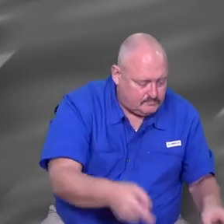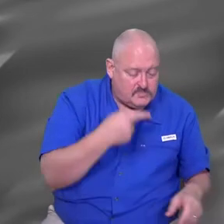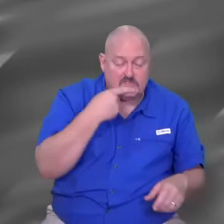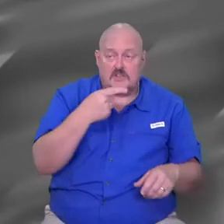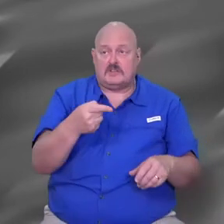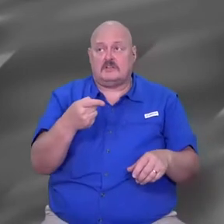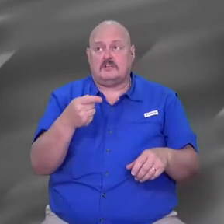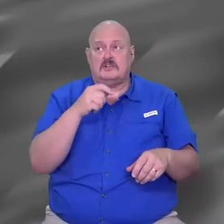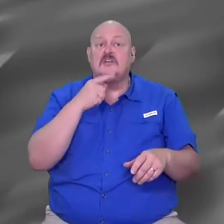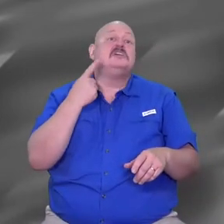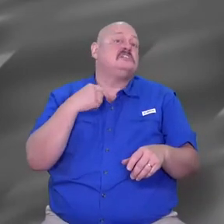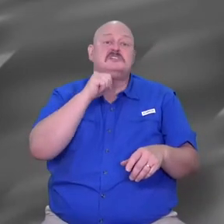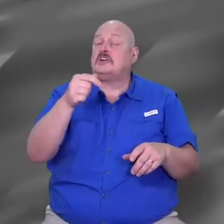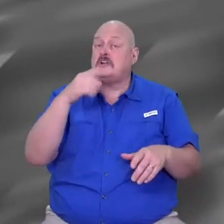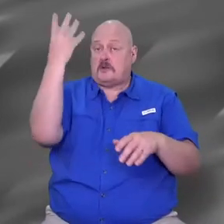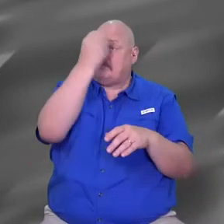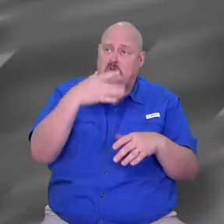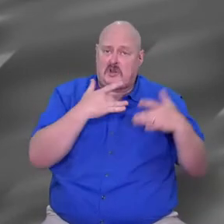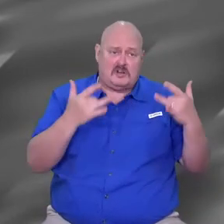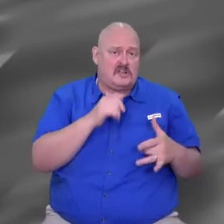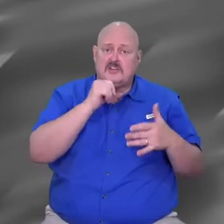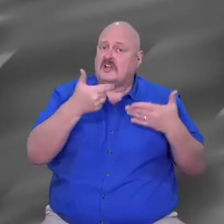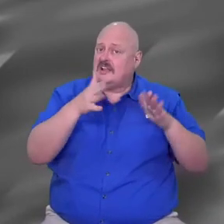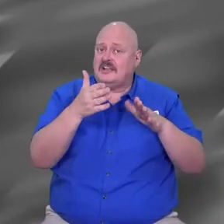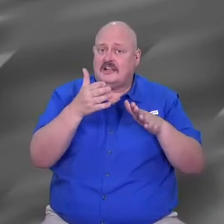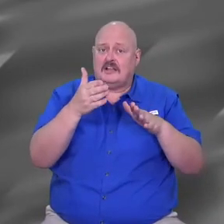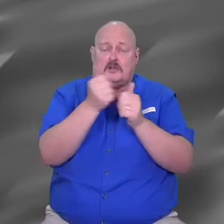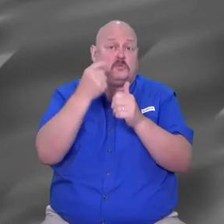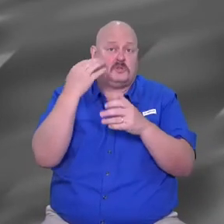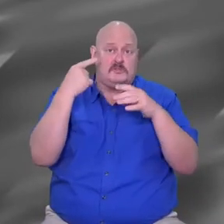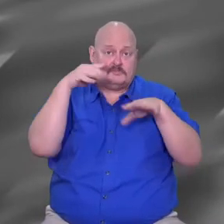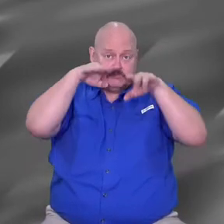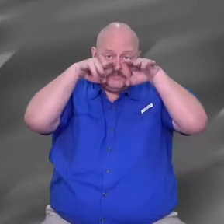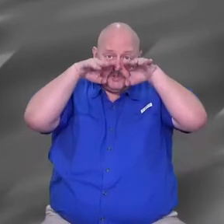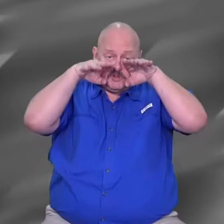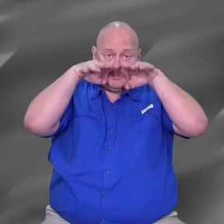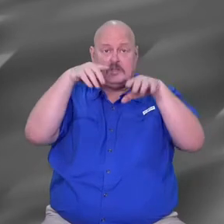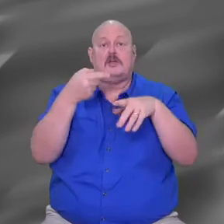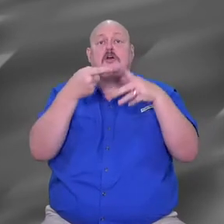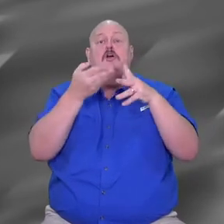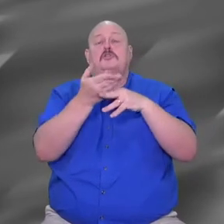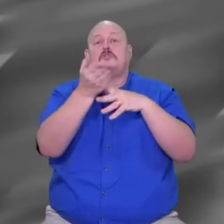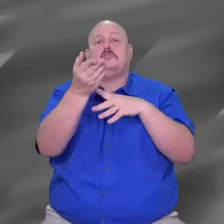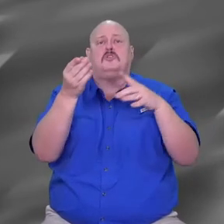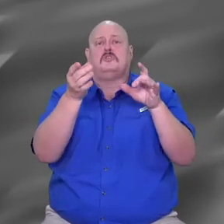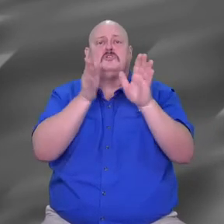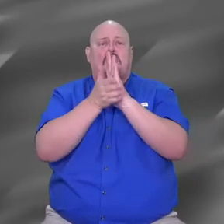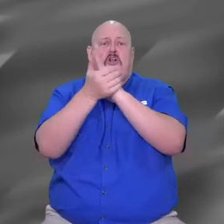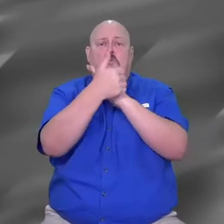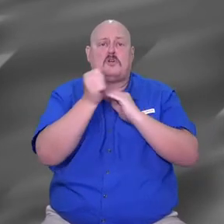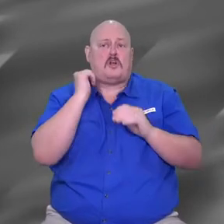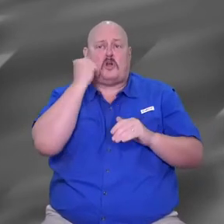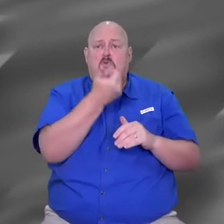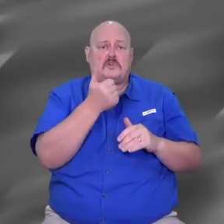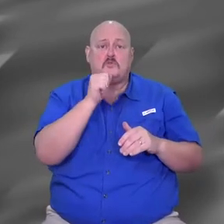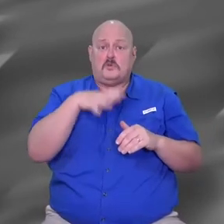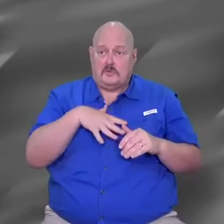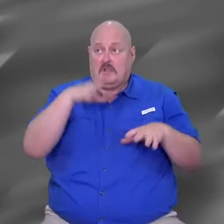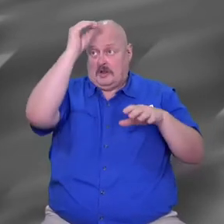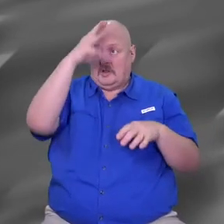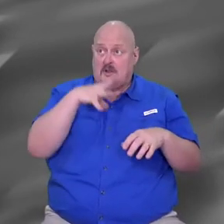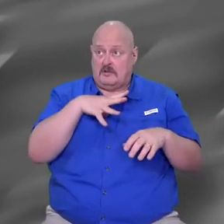lust not after her beauty in thine heart, neither let her take thee with her eyelids. For by means of a whorish woman, a man